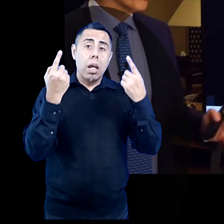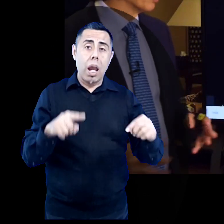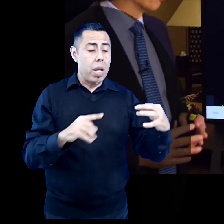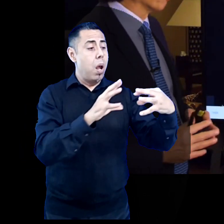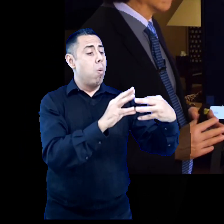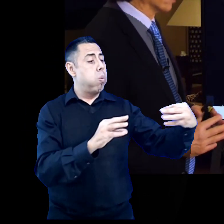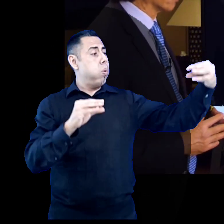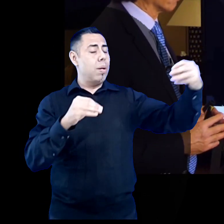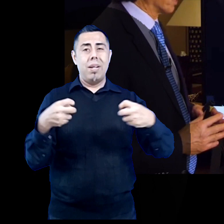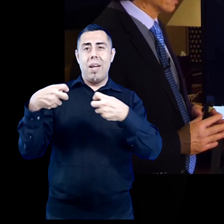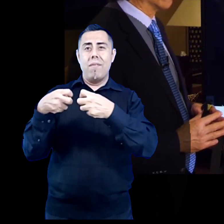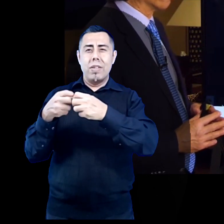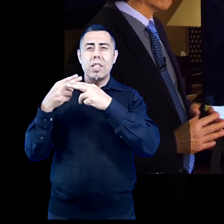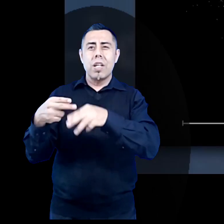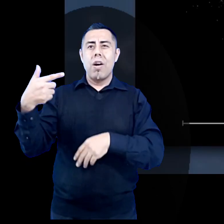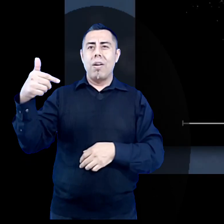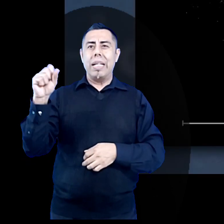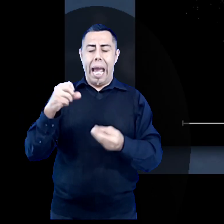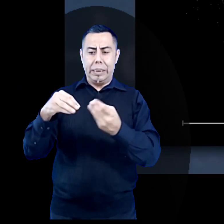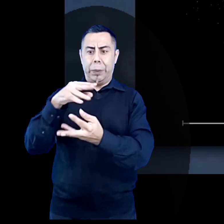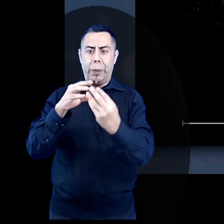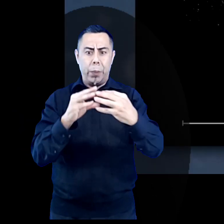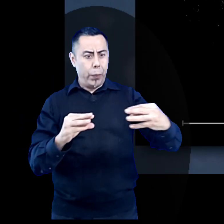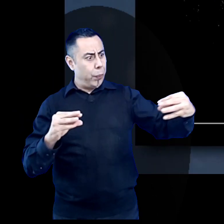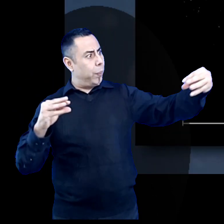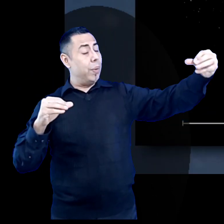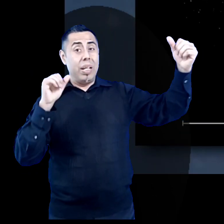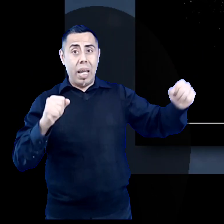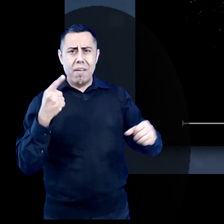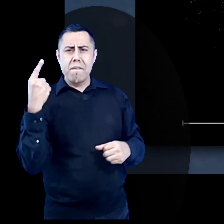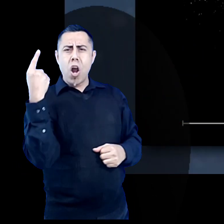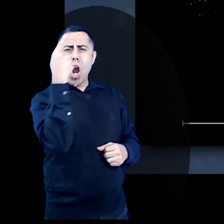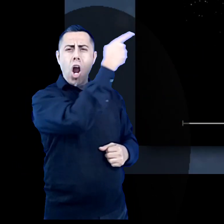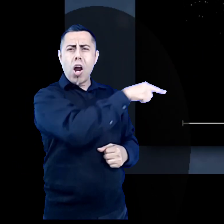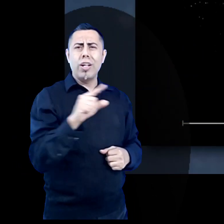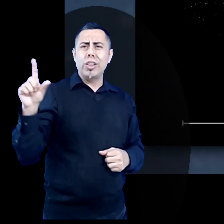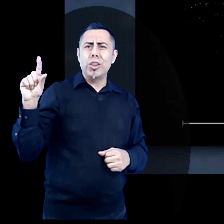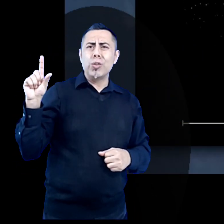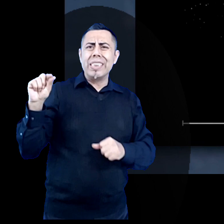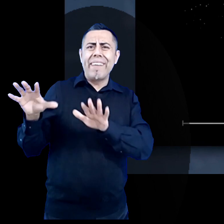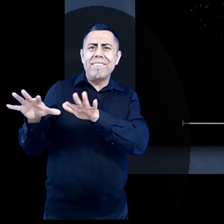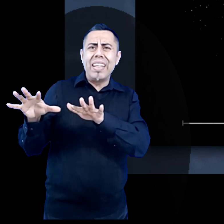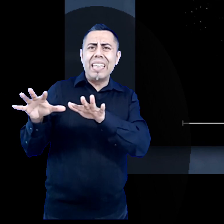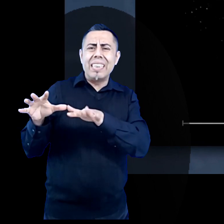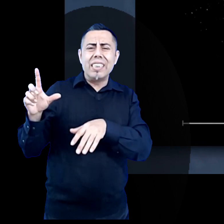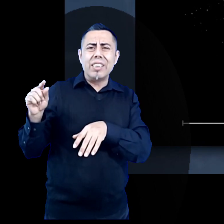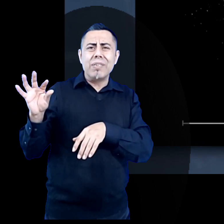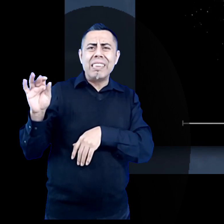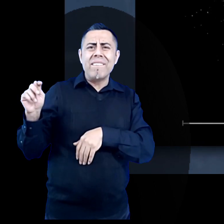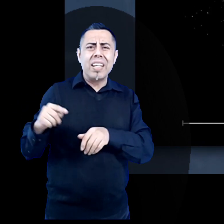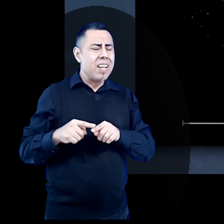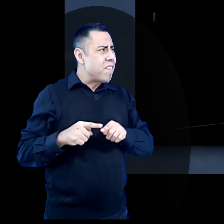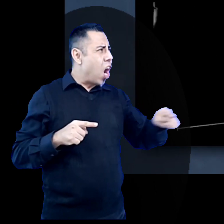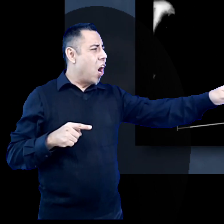a plume, what they call the physics of a gas plume, it could go as far as 20 feet. While this is unlikely